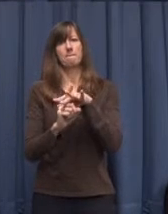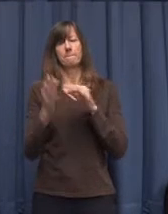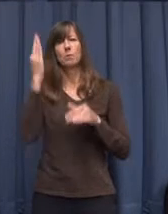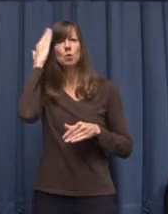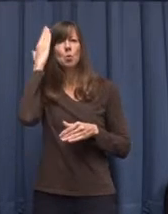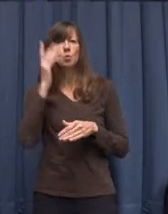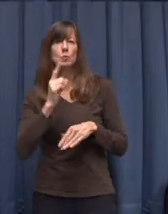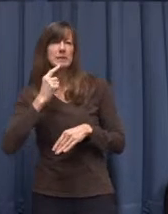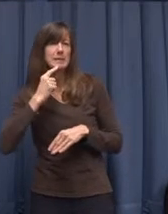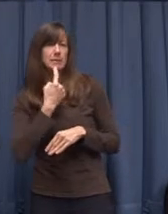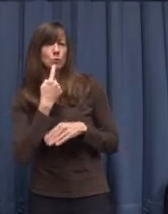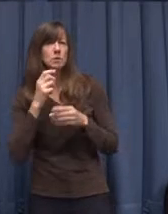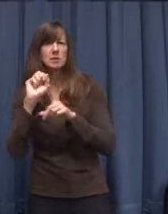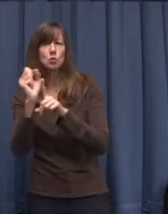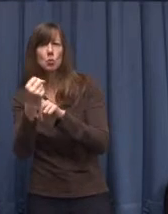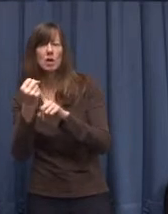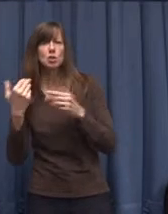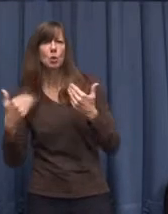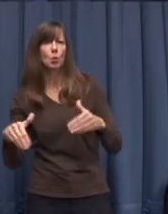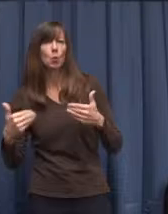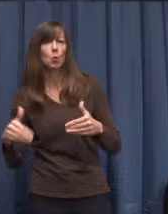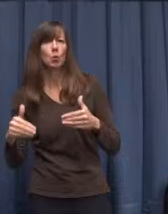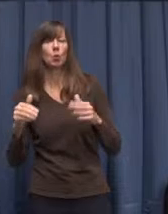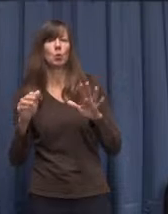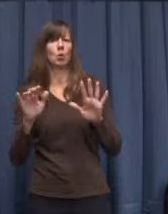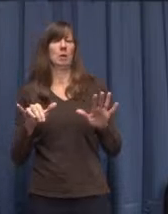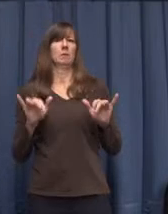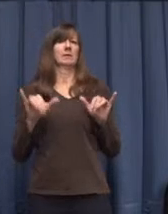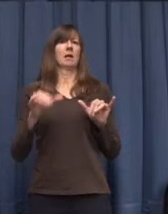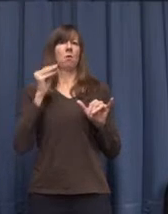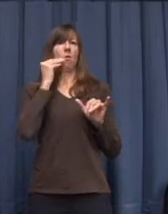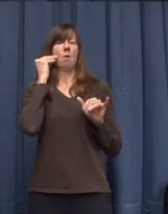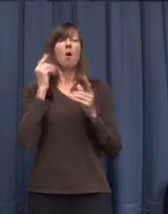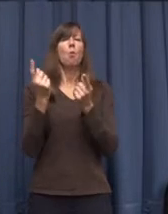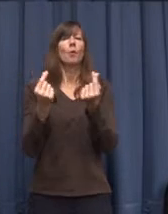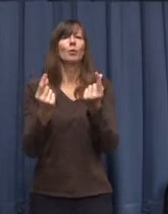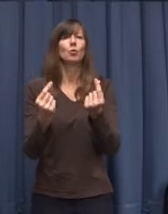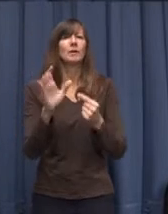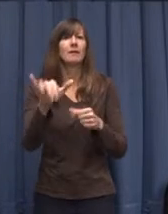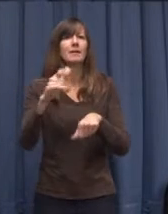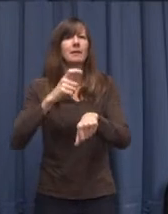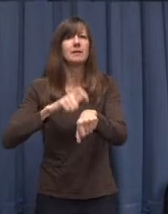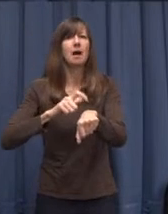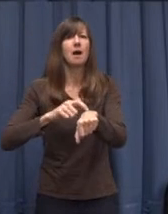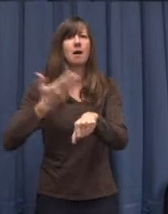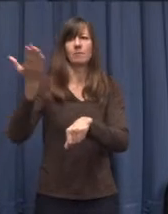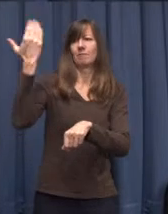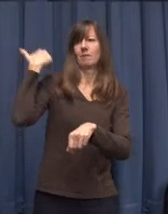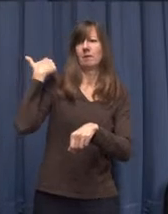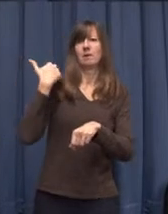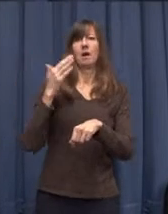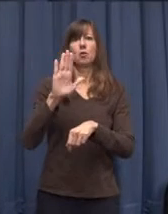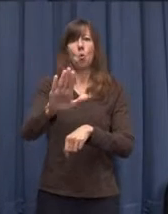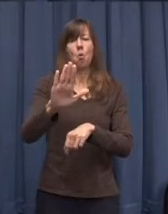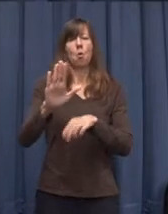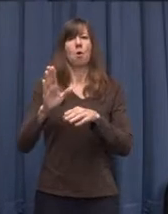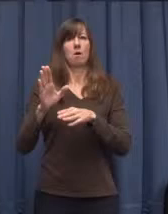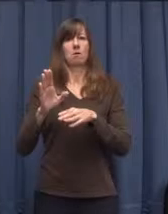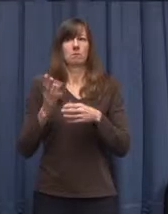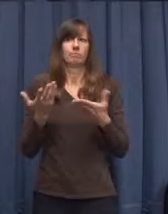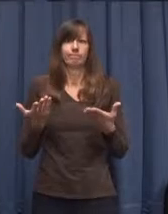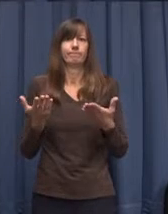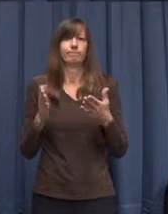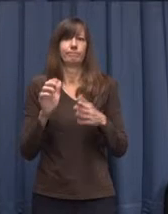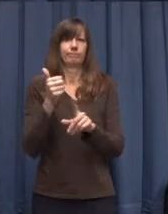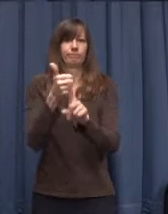was, and we were seeing those effects. What were you doing then in terms of your individual behavior, not just